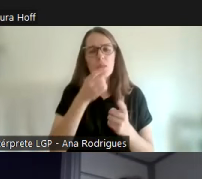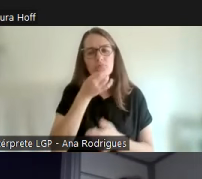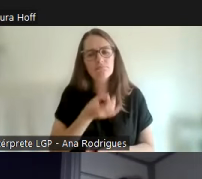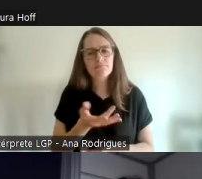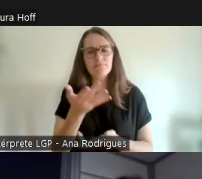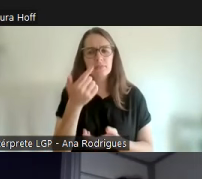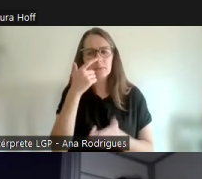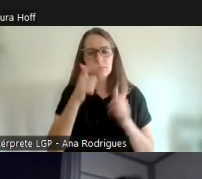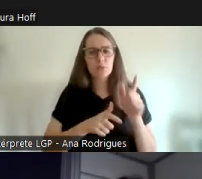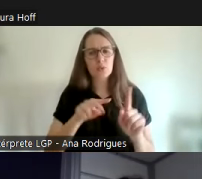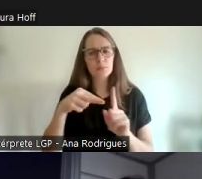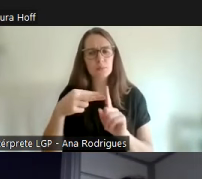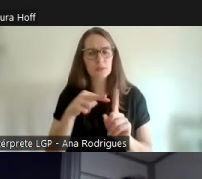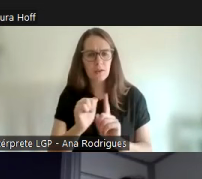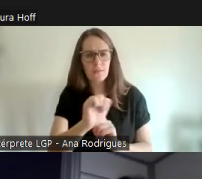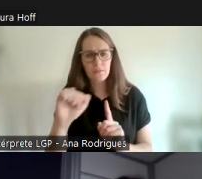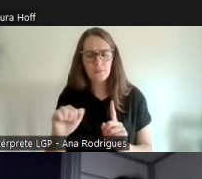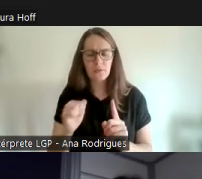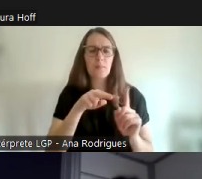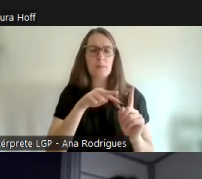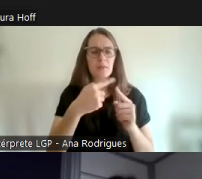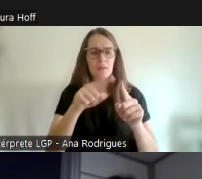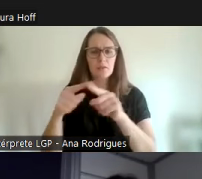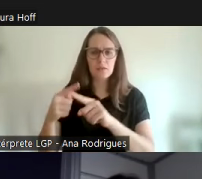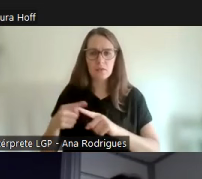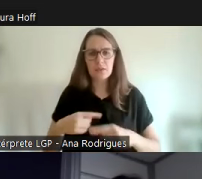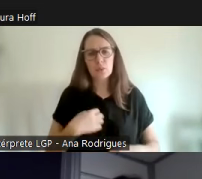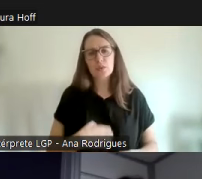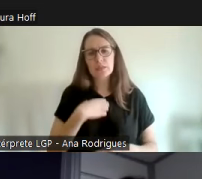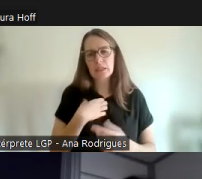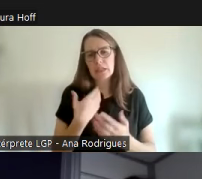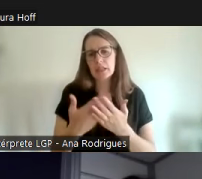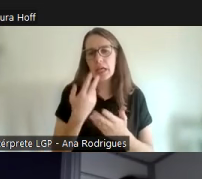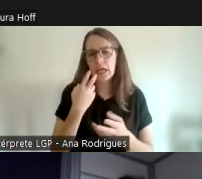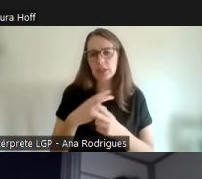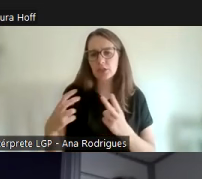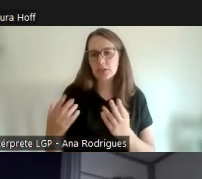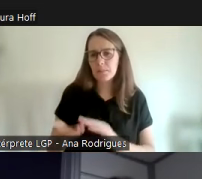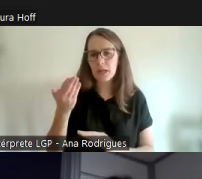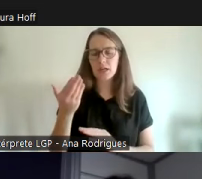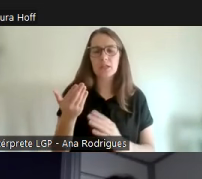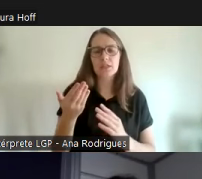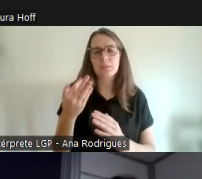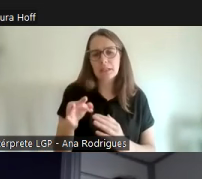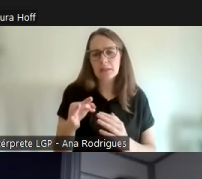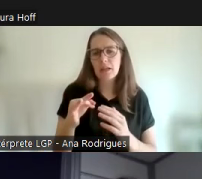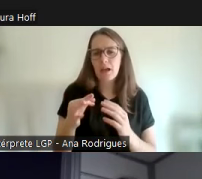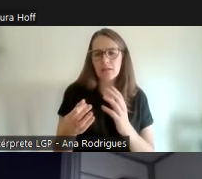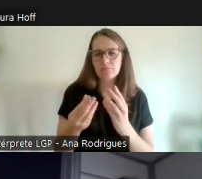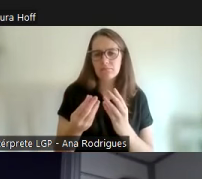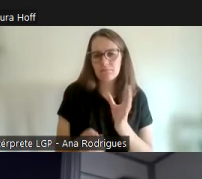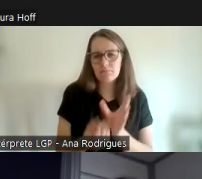different perspectives and different opinions, and the energy or willingness to find compromises and solutions